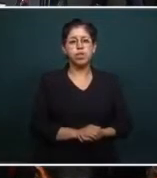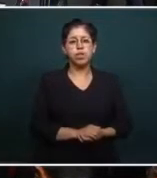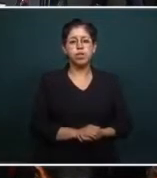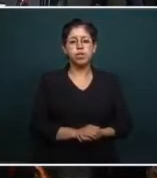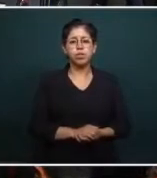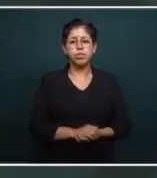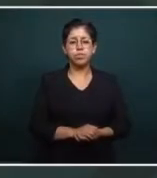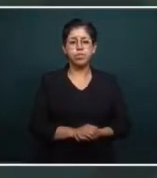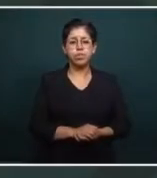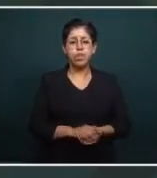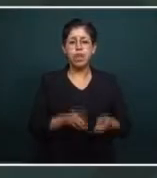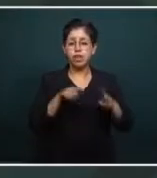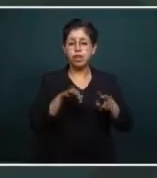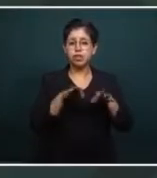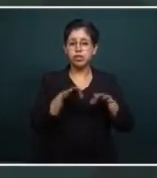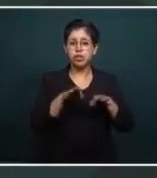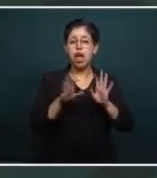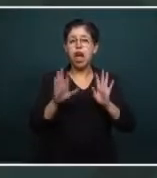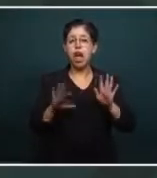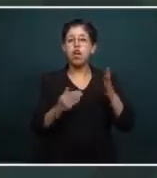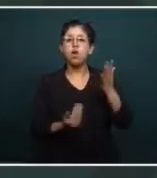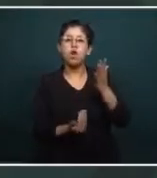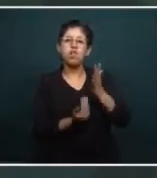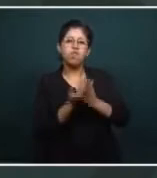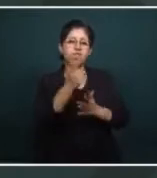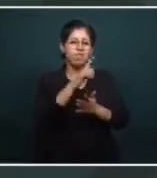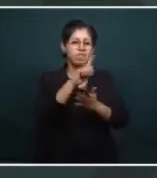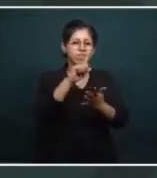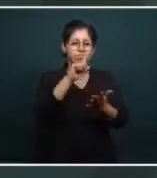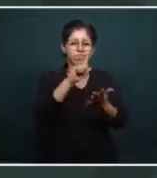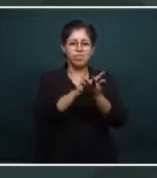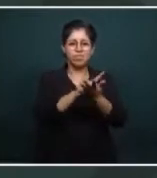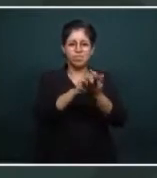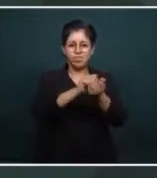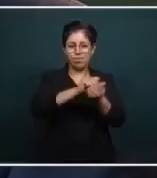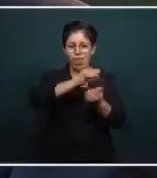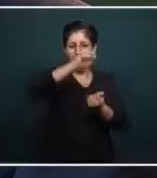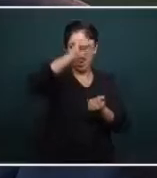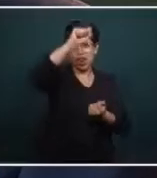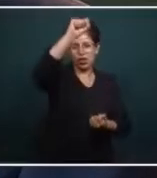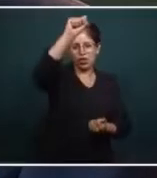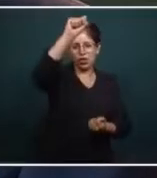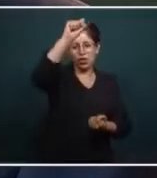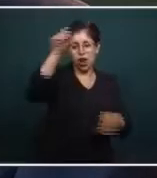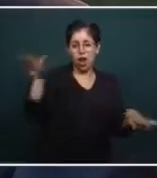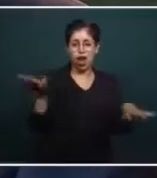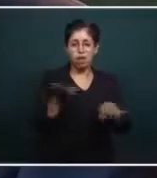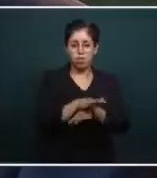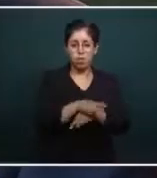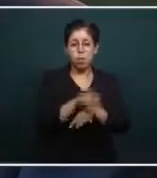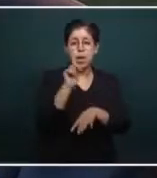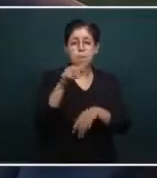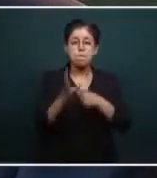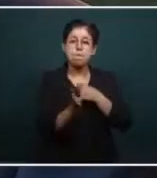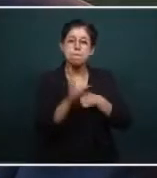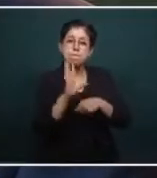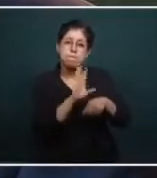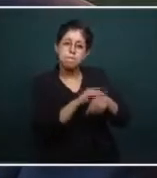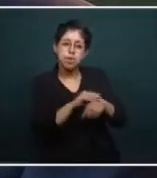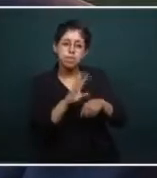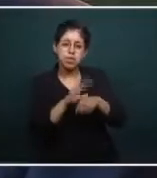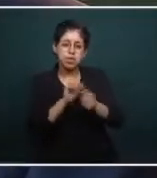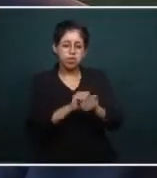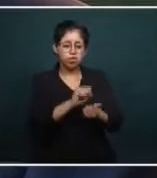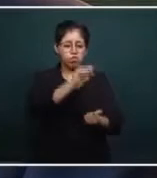is possible because it's been reformed, the Constitution, in order to